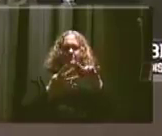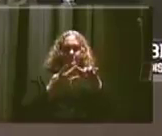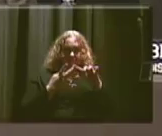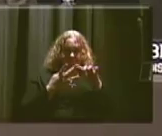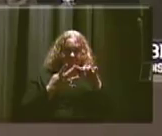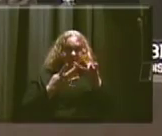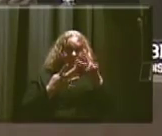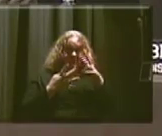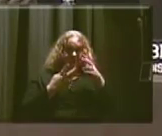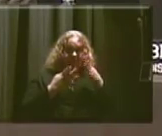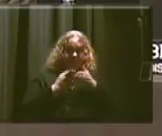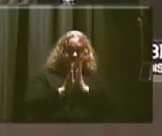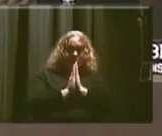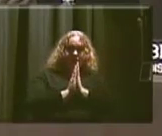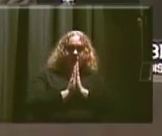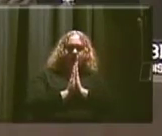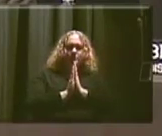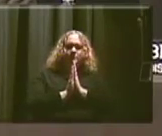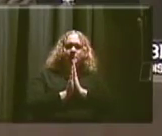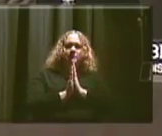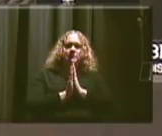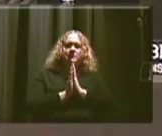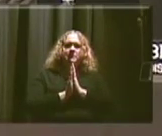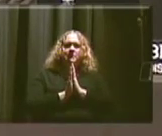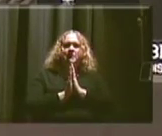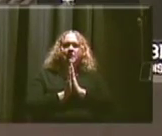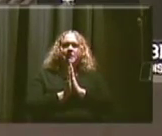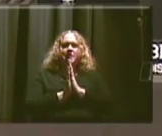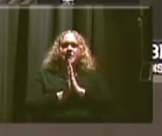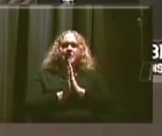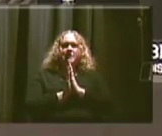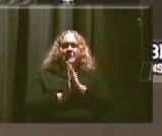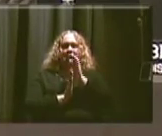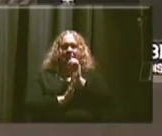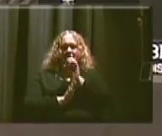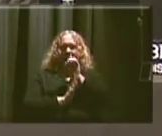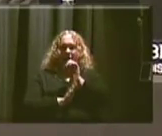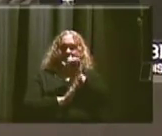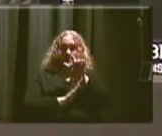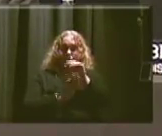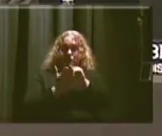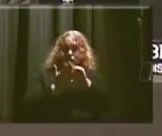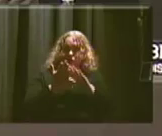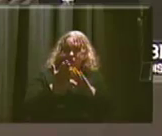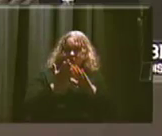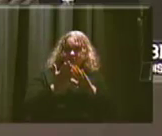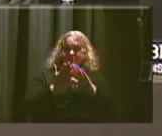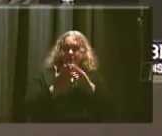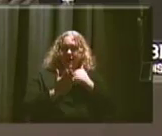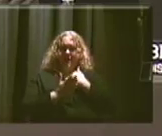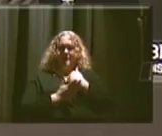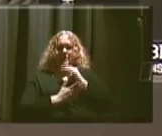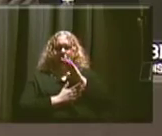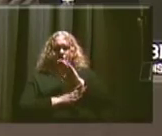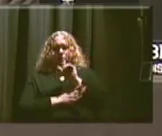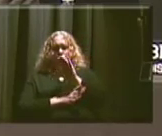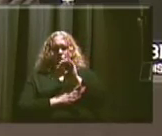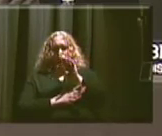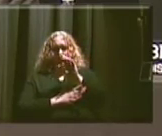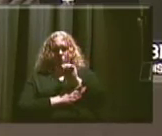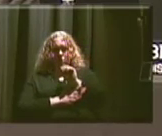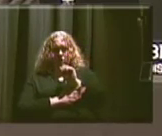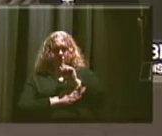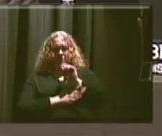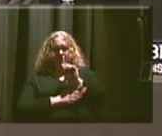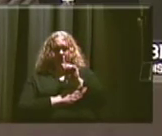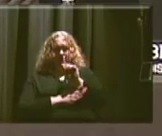of putting the limited English proficiency scores at the district rather than in the schools. I would urge that we look at